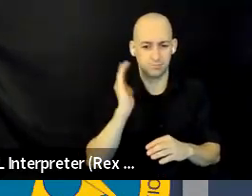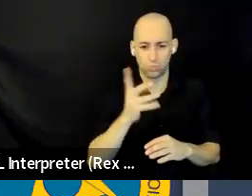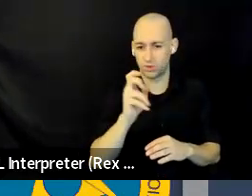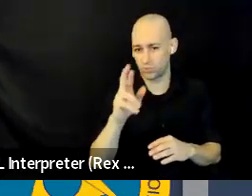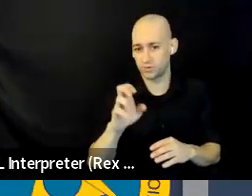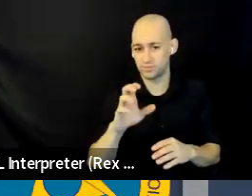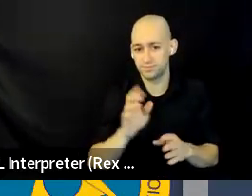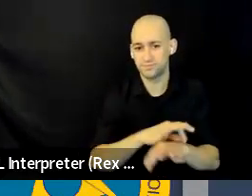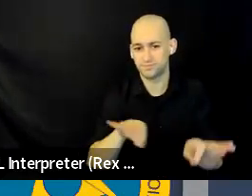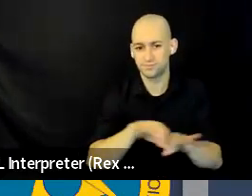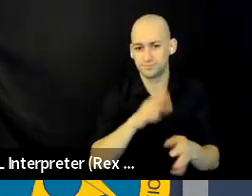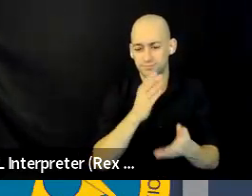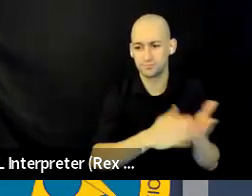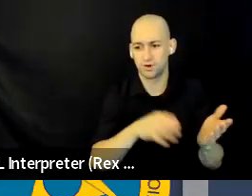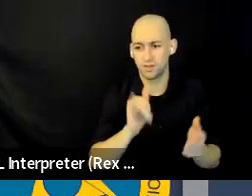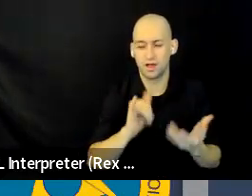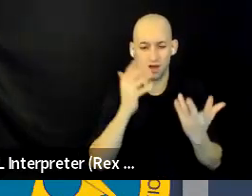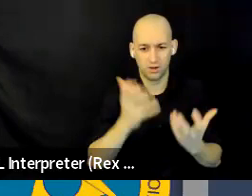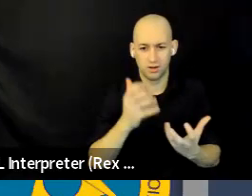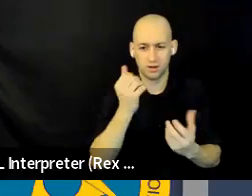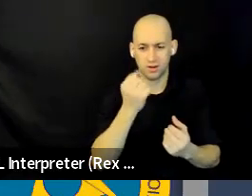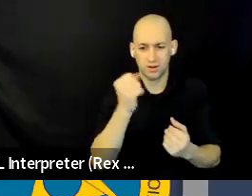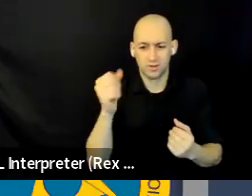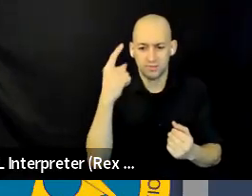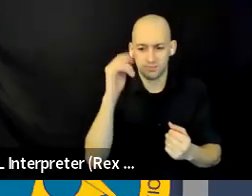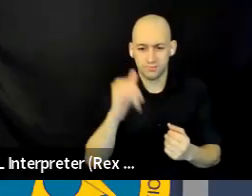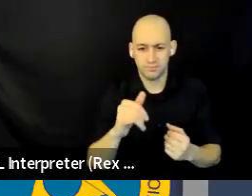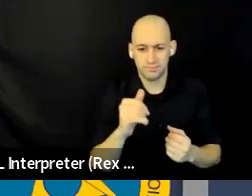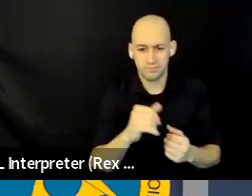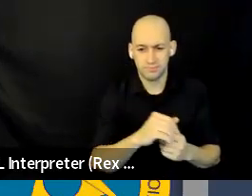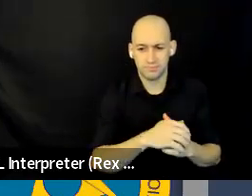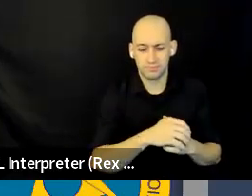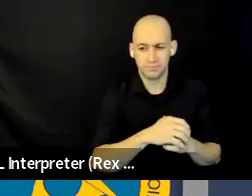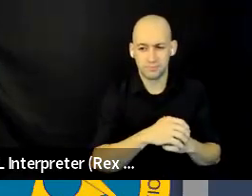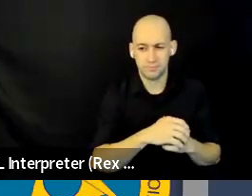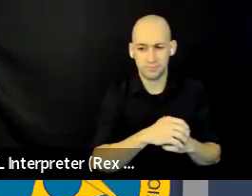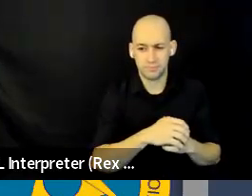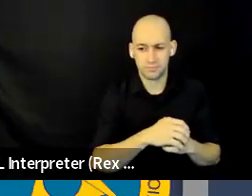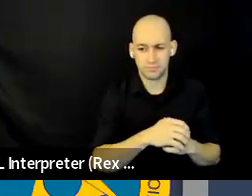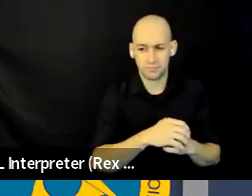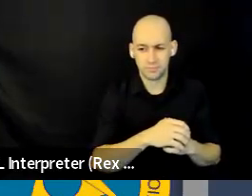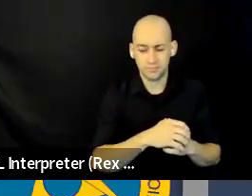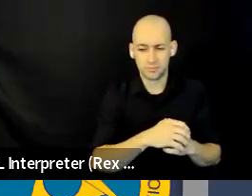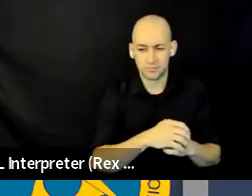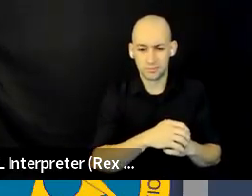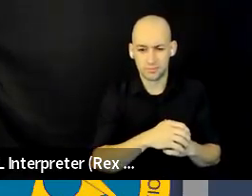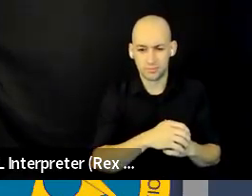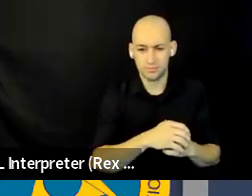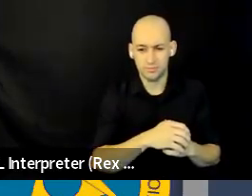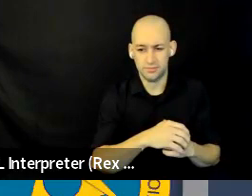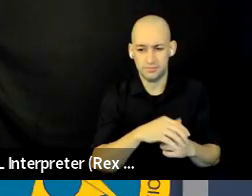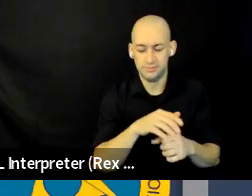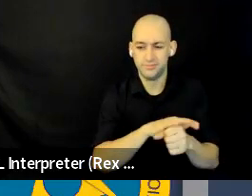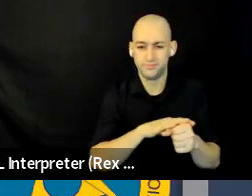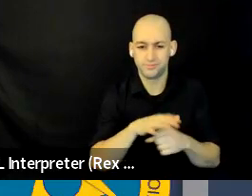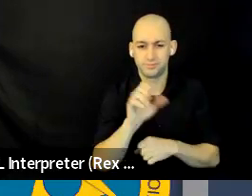in the state budget. We want to advocate for active transportation transit funding, as well as our surface transportation infrastructure. So